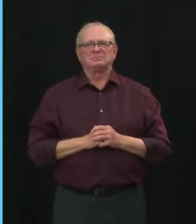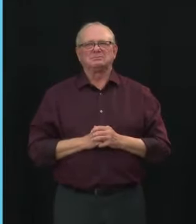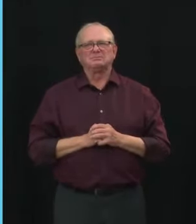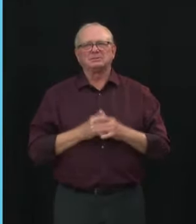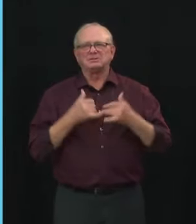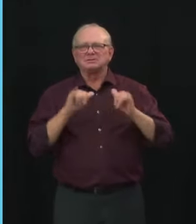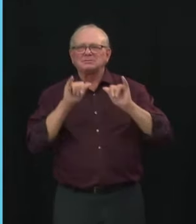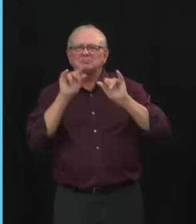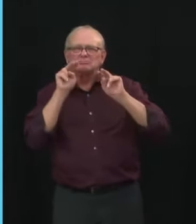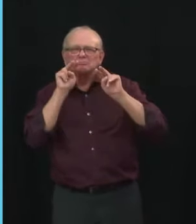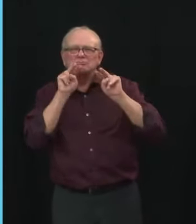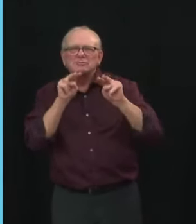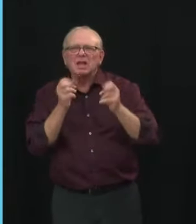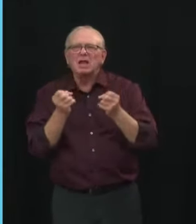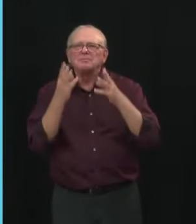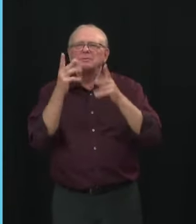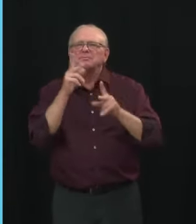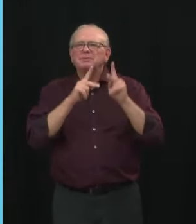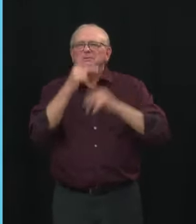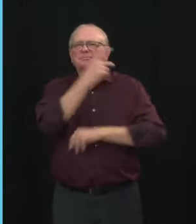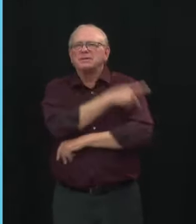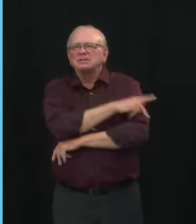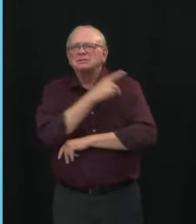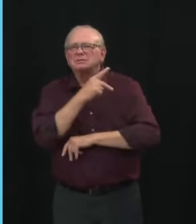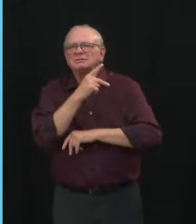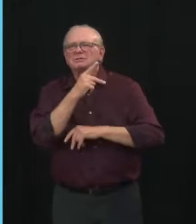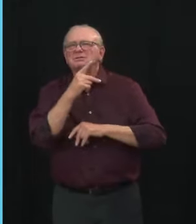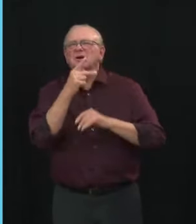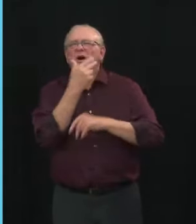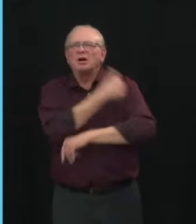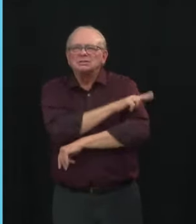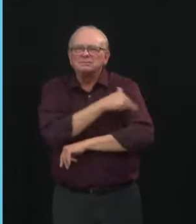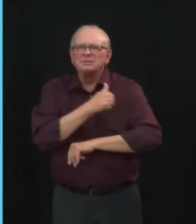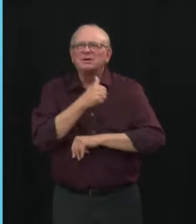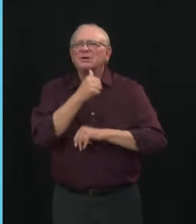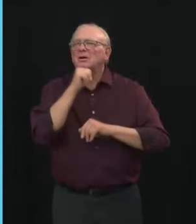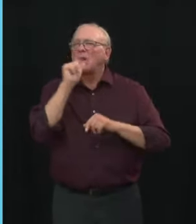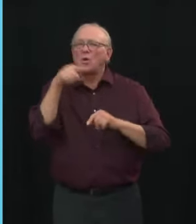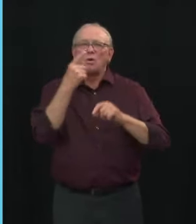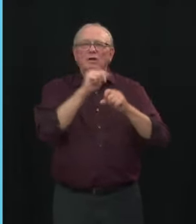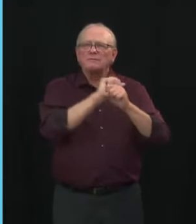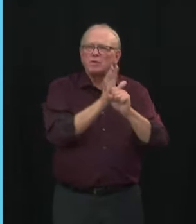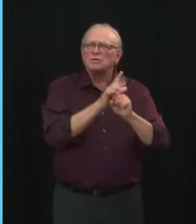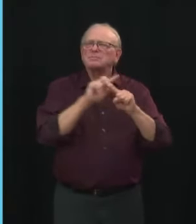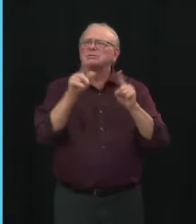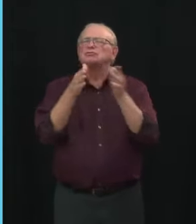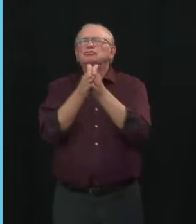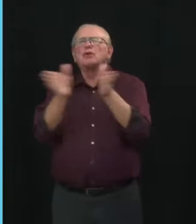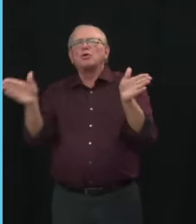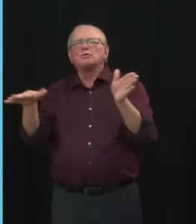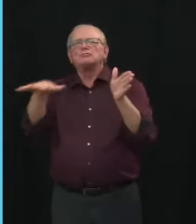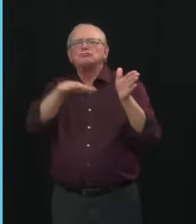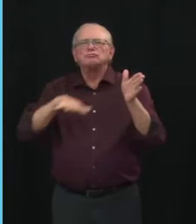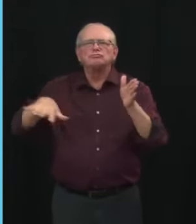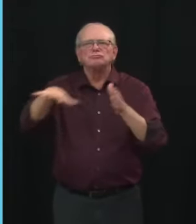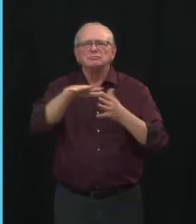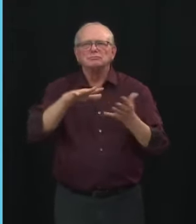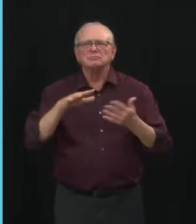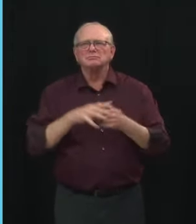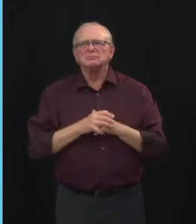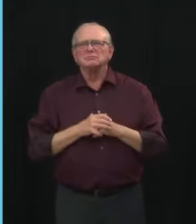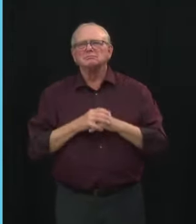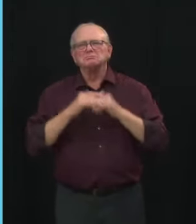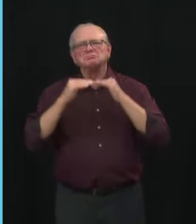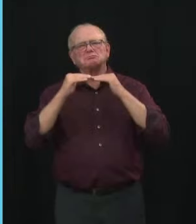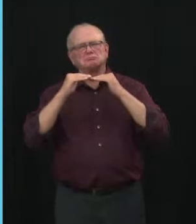driving excess admissions above normal levels the way it's done before. The total number of patients in our hospitals has been stable for